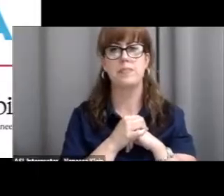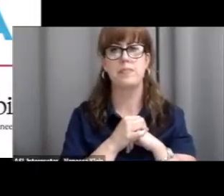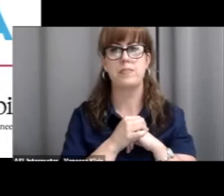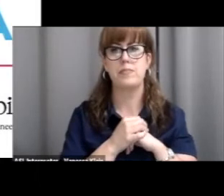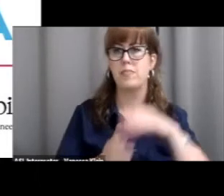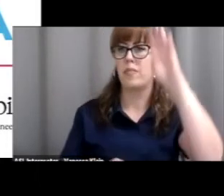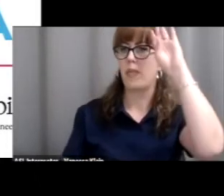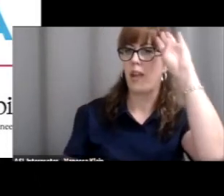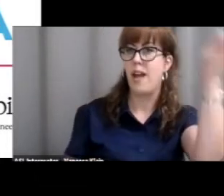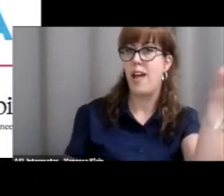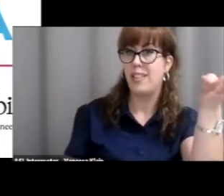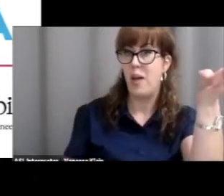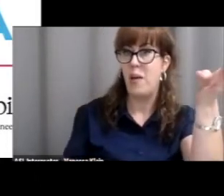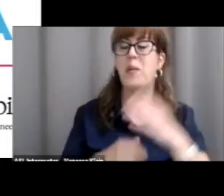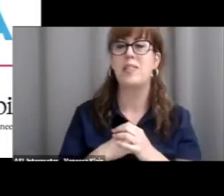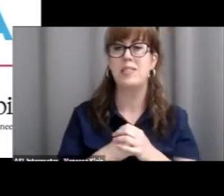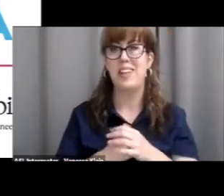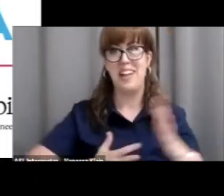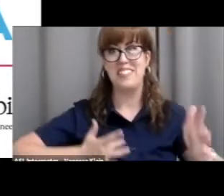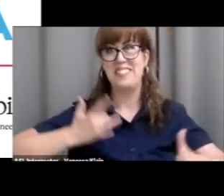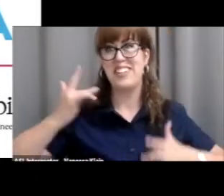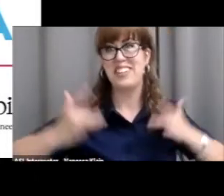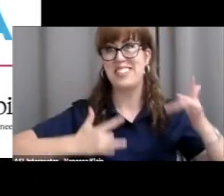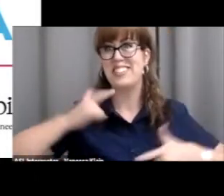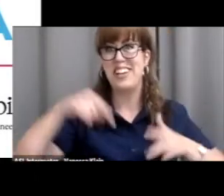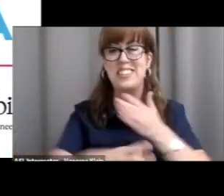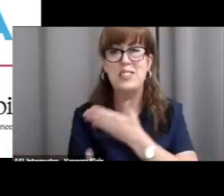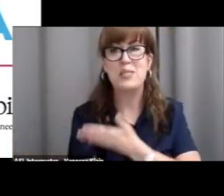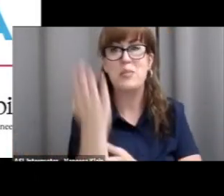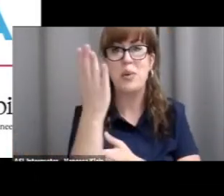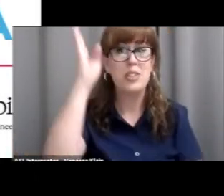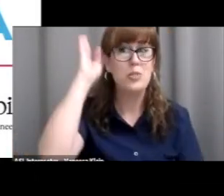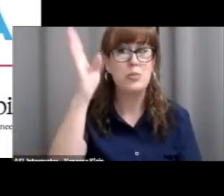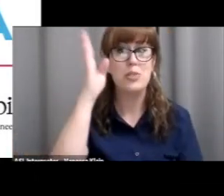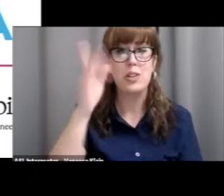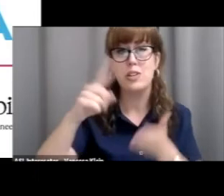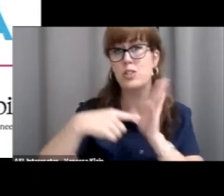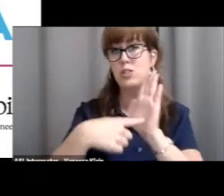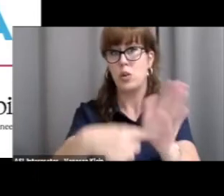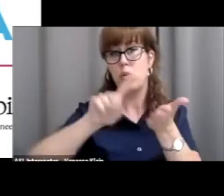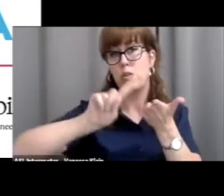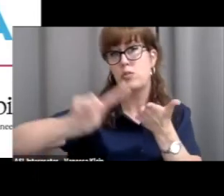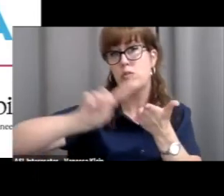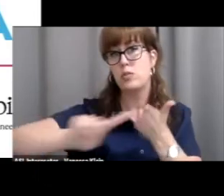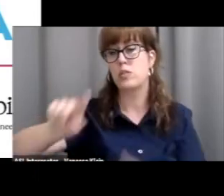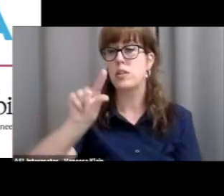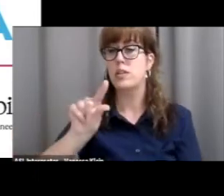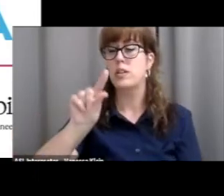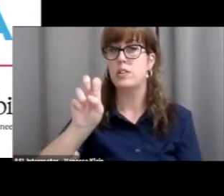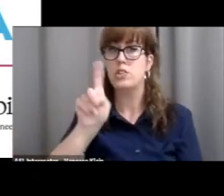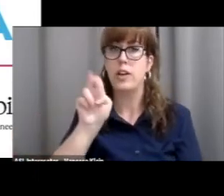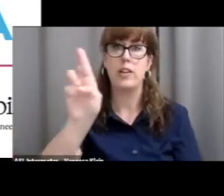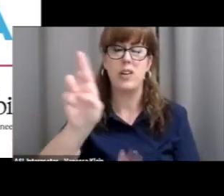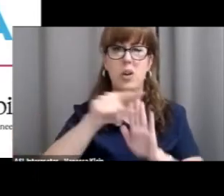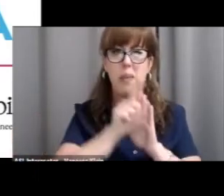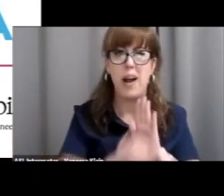Hello, I am excited this morning to be presenting our research on gender bias and inclusion in